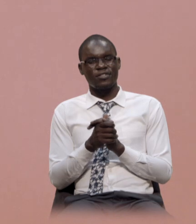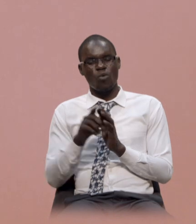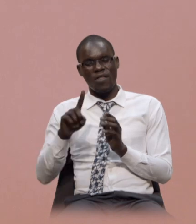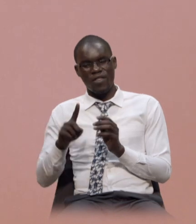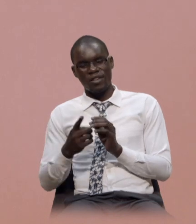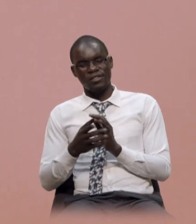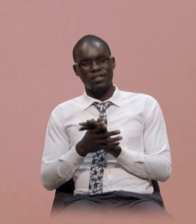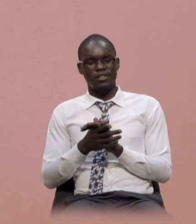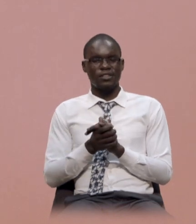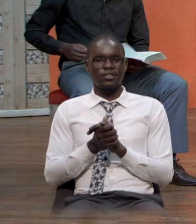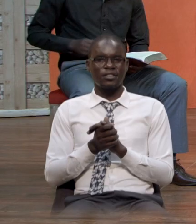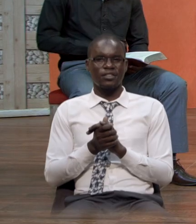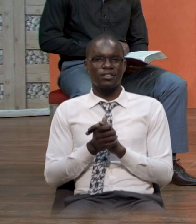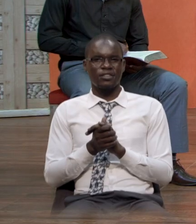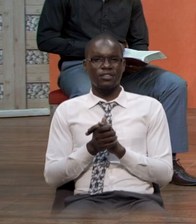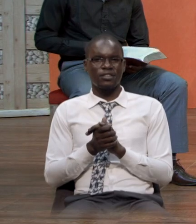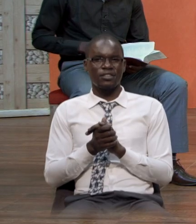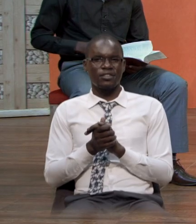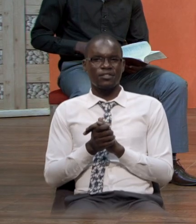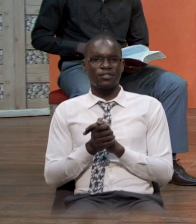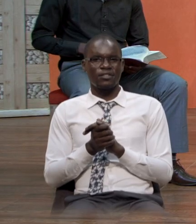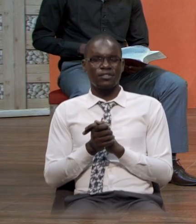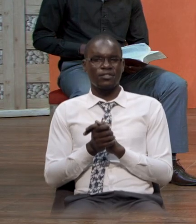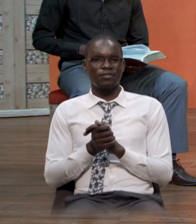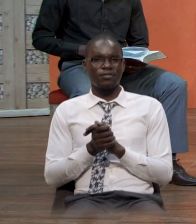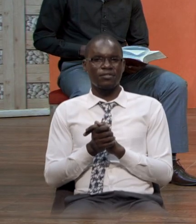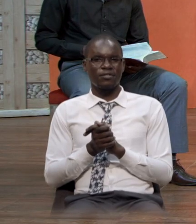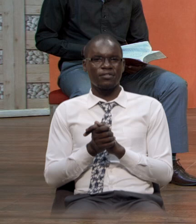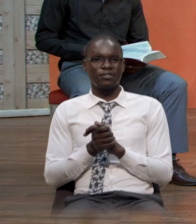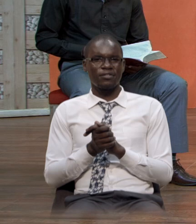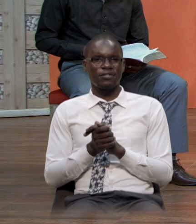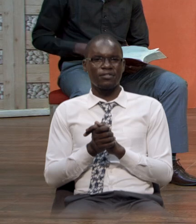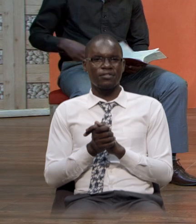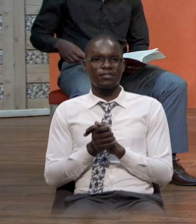1,260. No, I said it is 1,100 and something. And